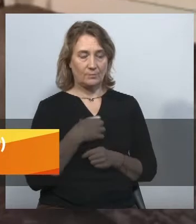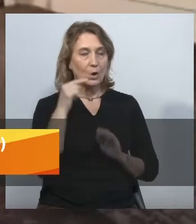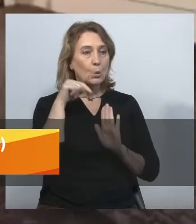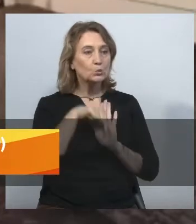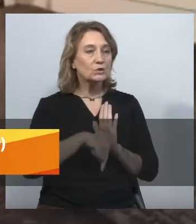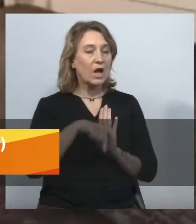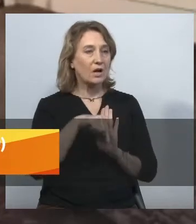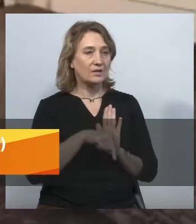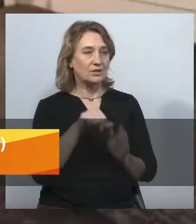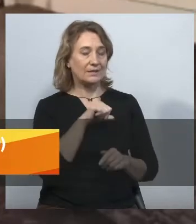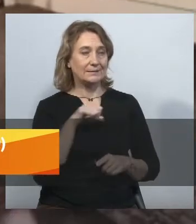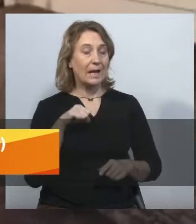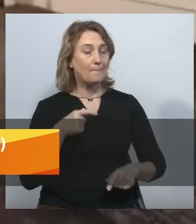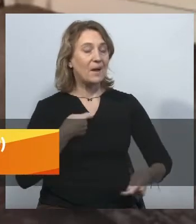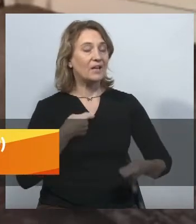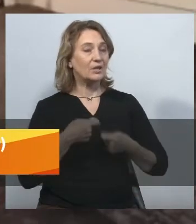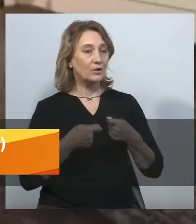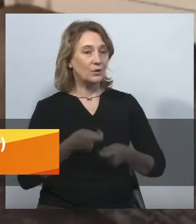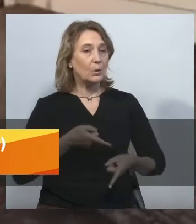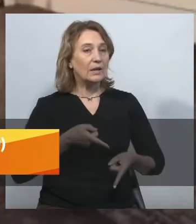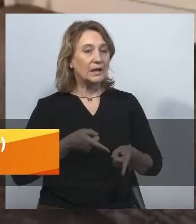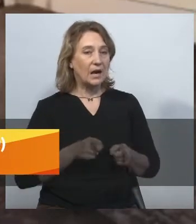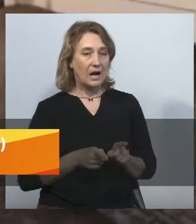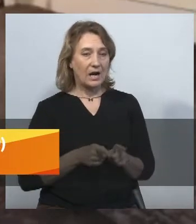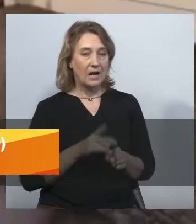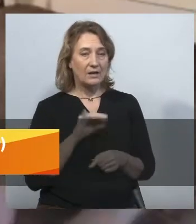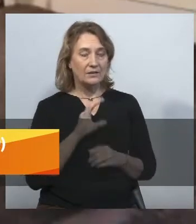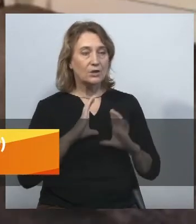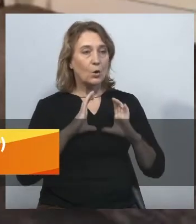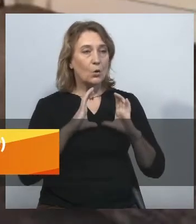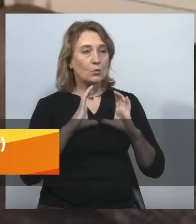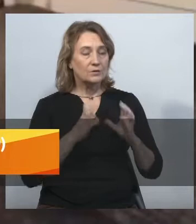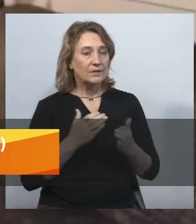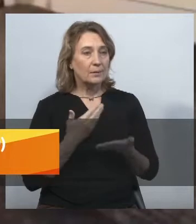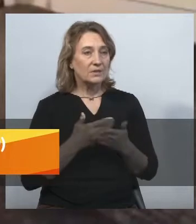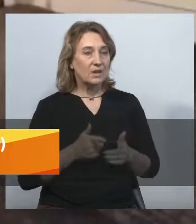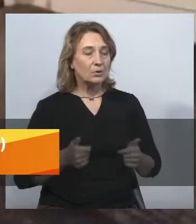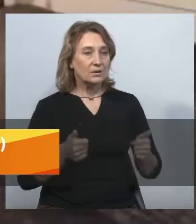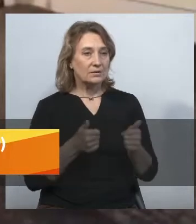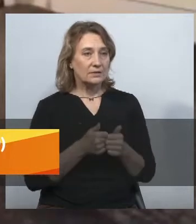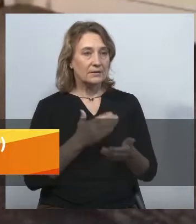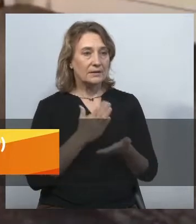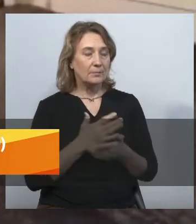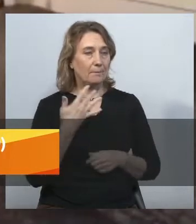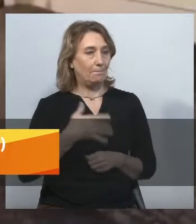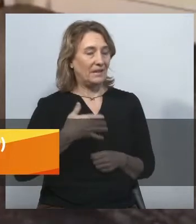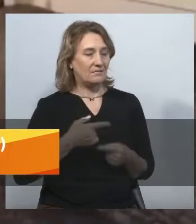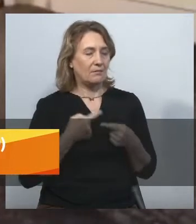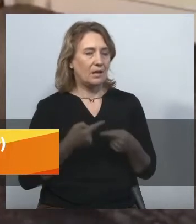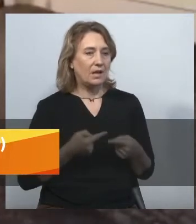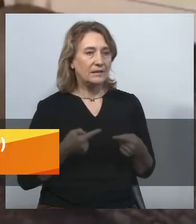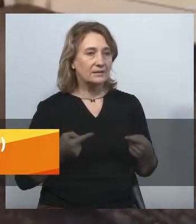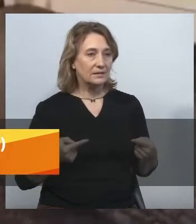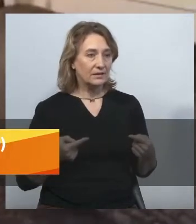the reality around the world, I represent an organisation with 50 different media members in Europe, in